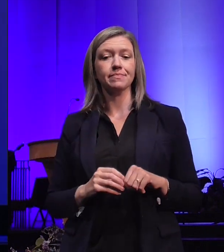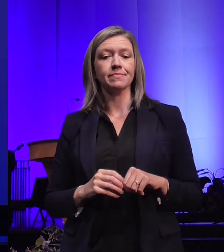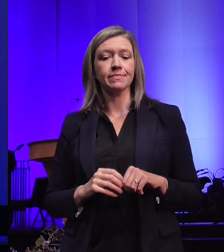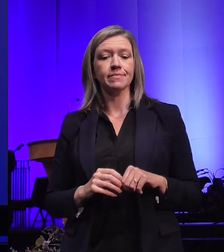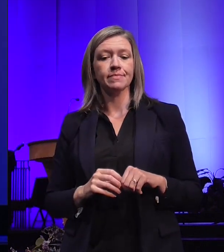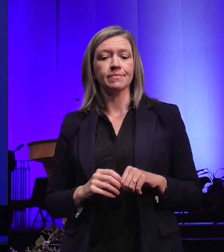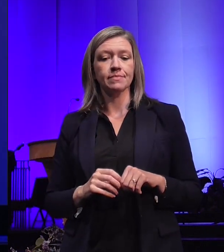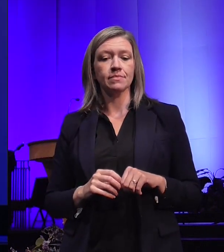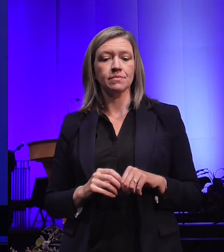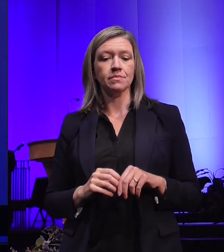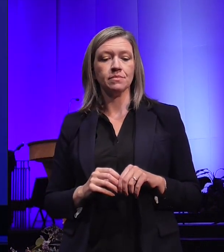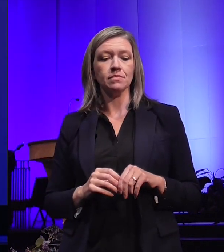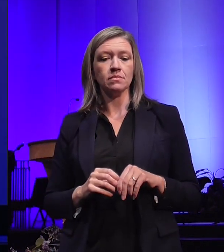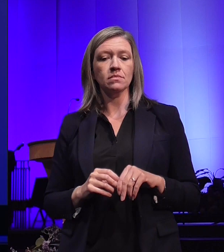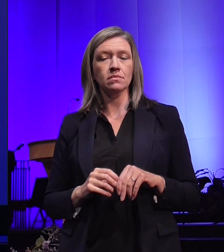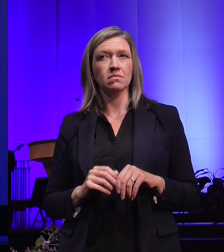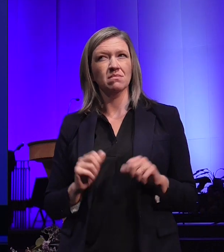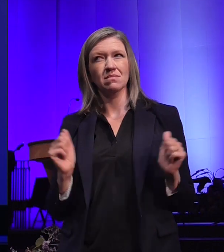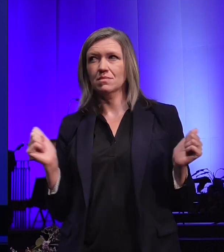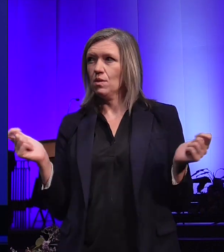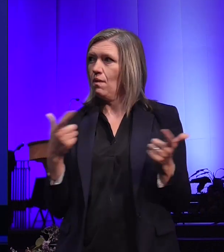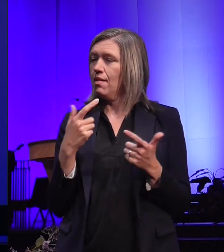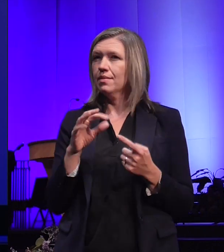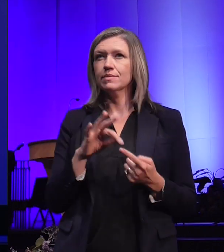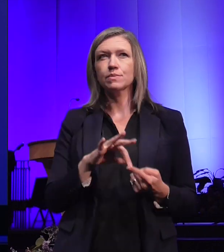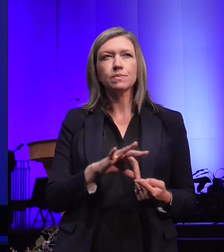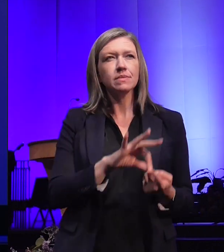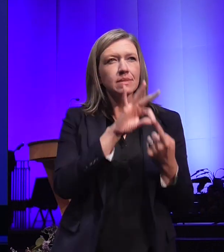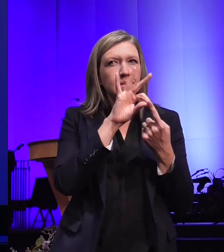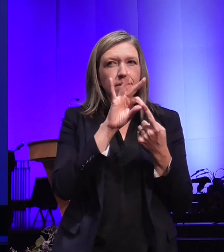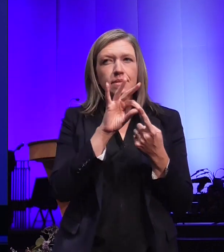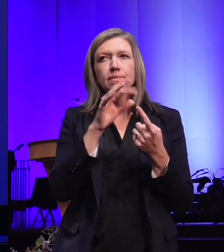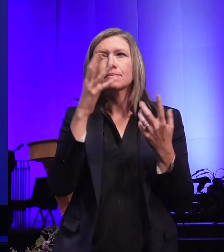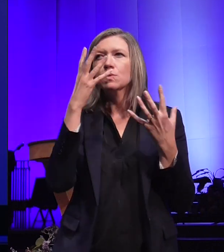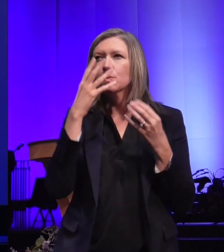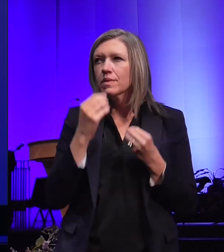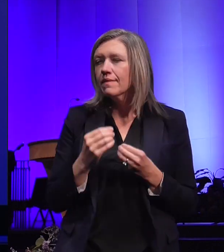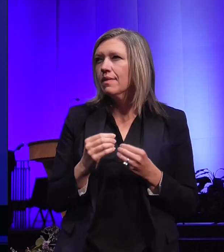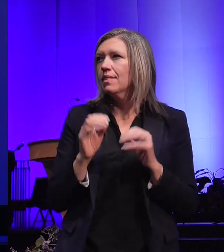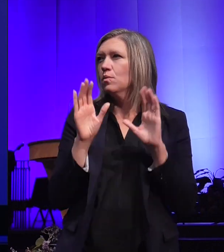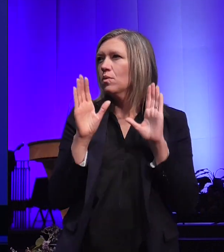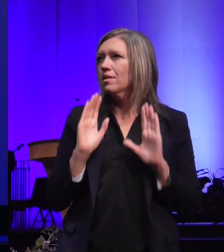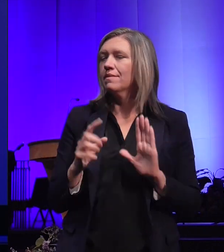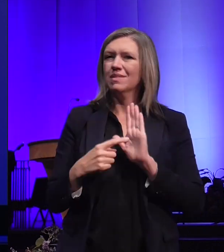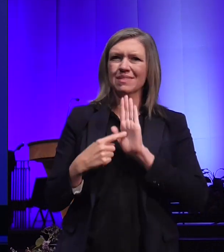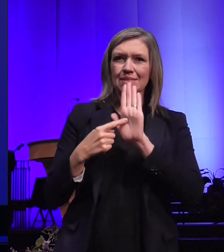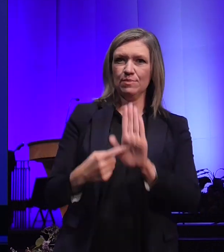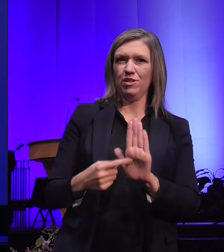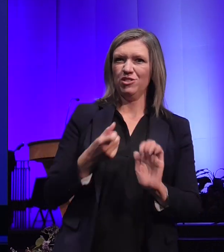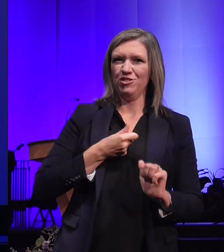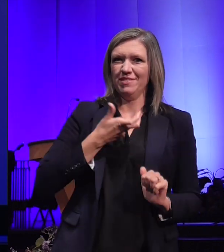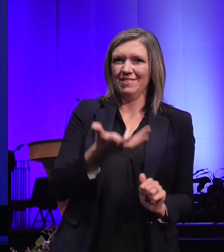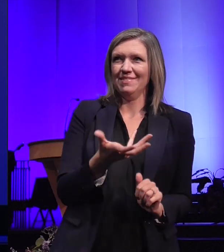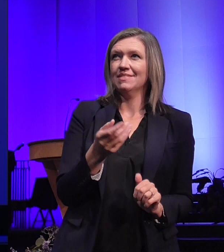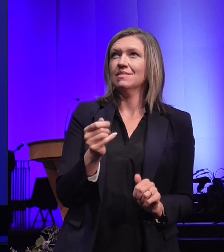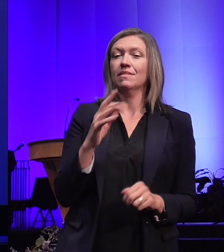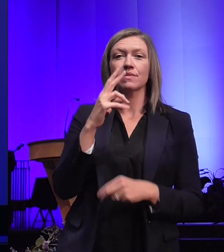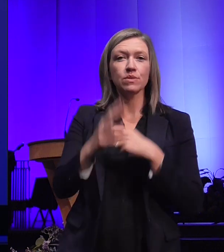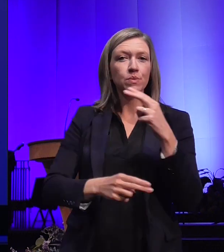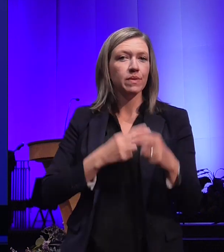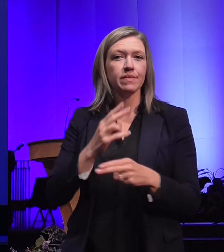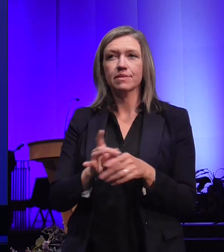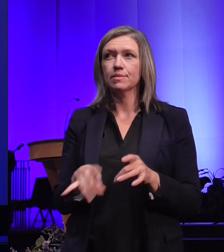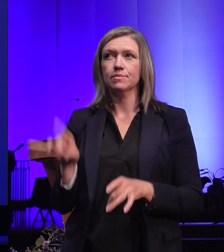As we all are unique, beautiful, wonderful expressions of that